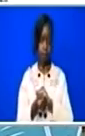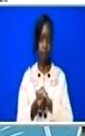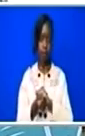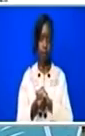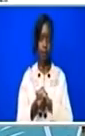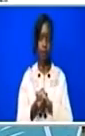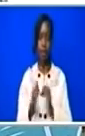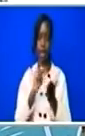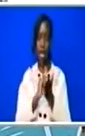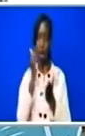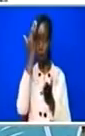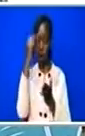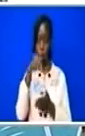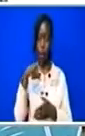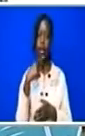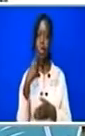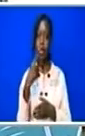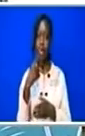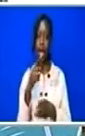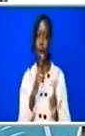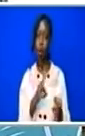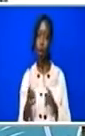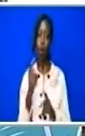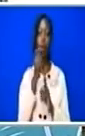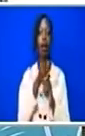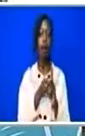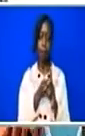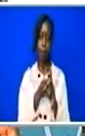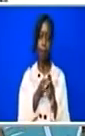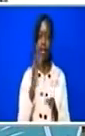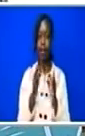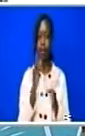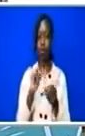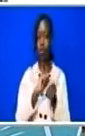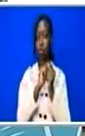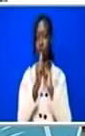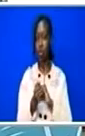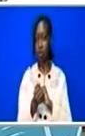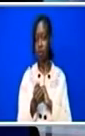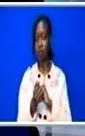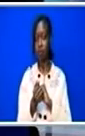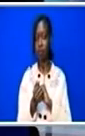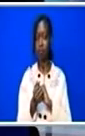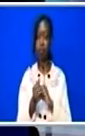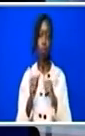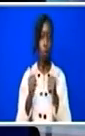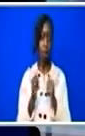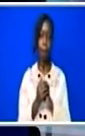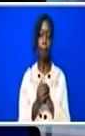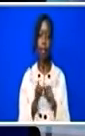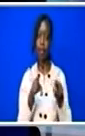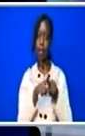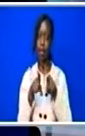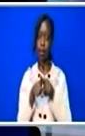temperature. At We room were temperature. specific. Very If good. we So change the that- temperatures, they could turn to solid or liquid. Very good. The same case applies to